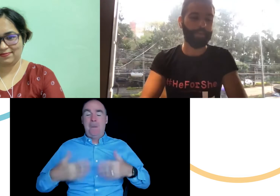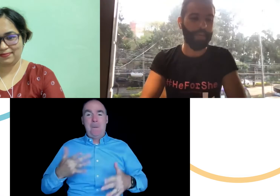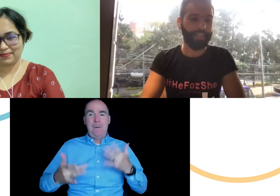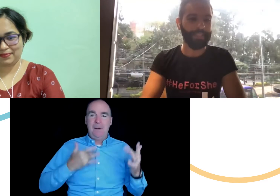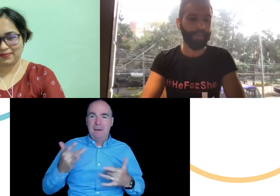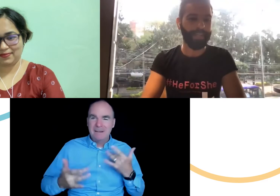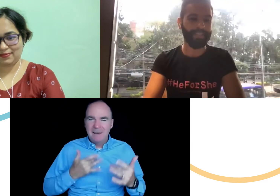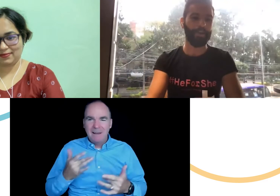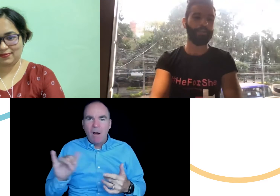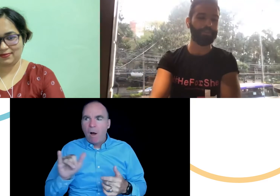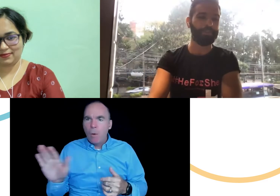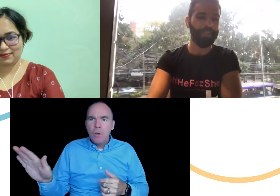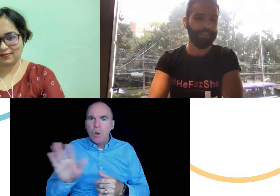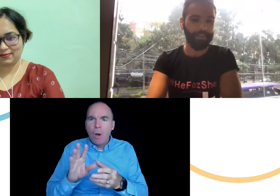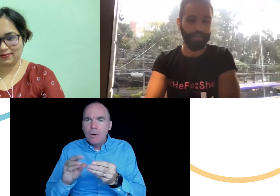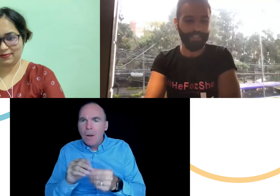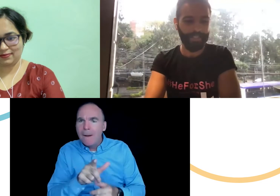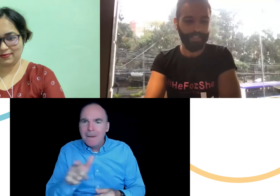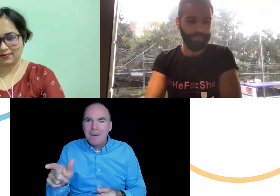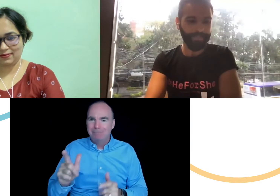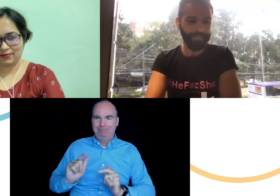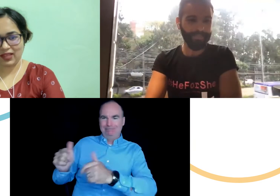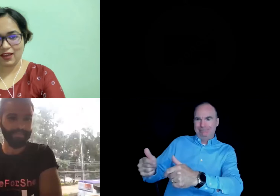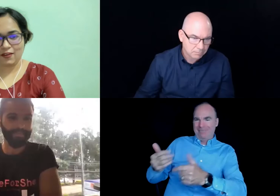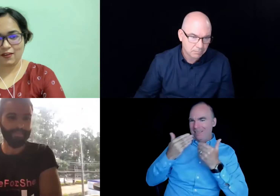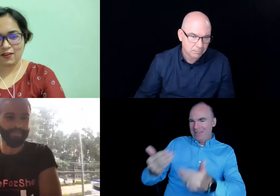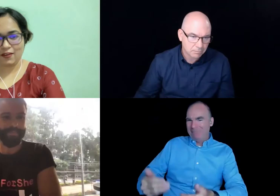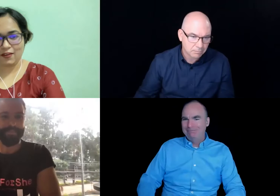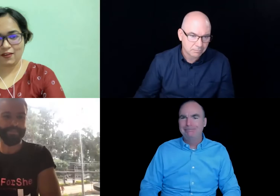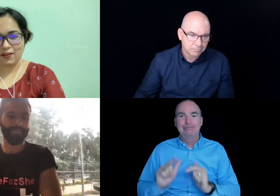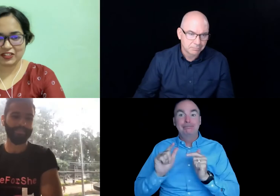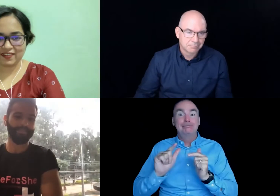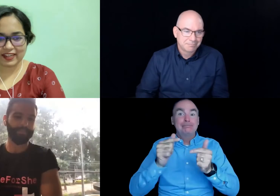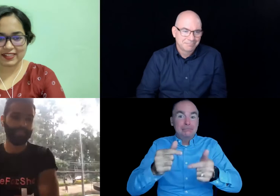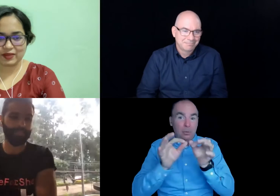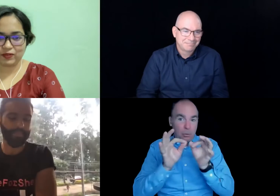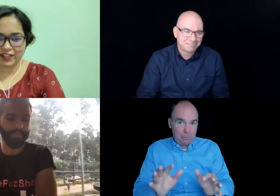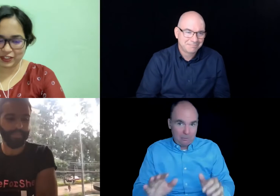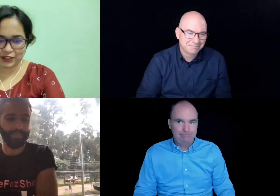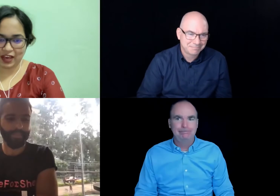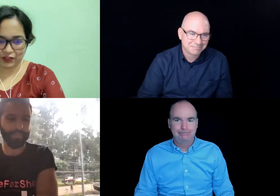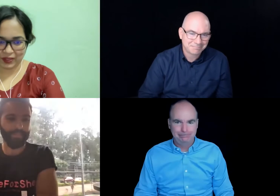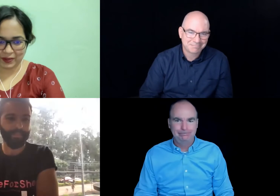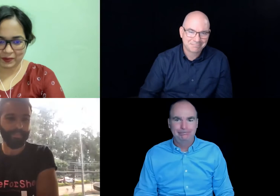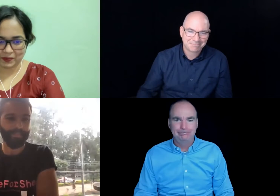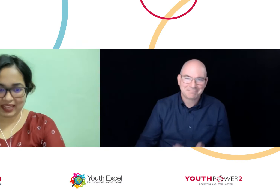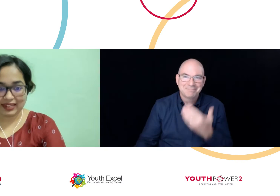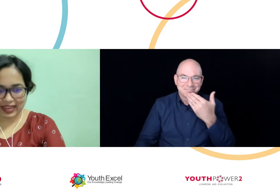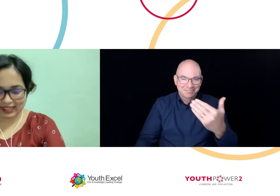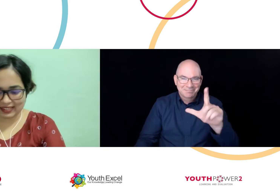also from the other speakers. Over to you. Thank you so much. Thank you so much, Leif. It's a pleasure to have you